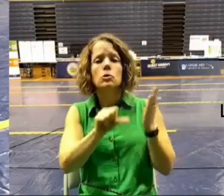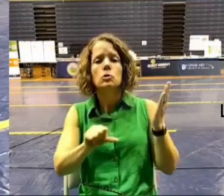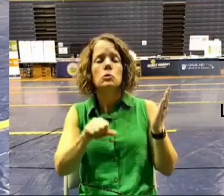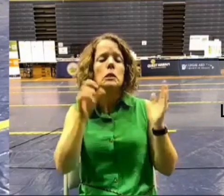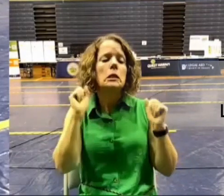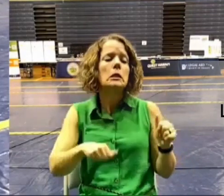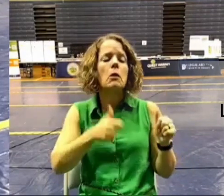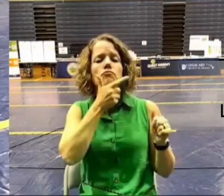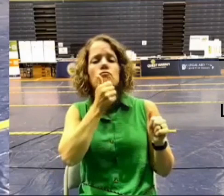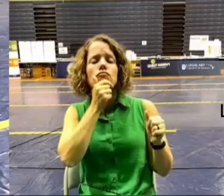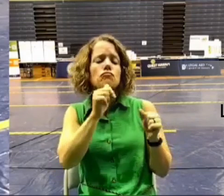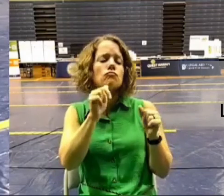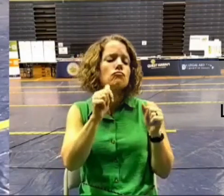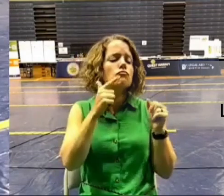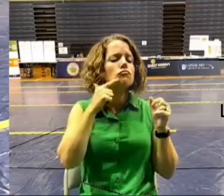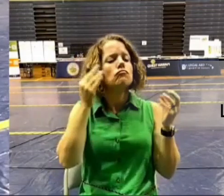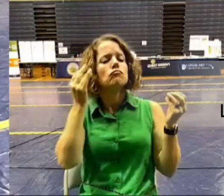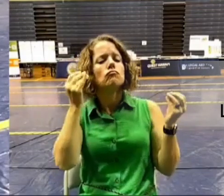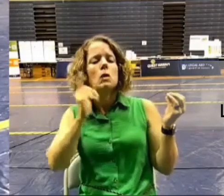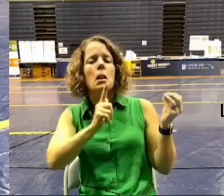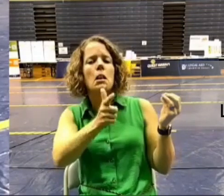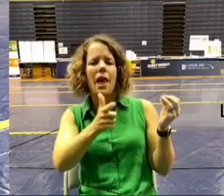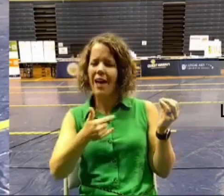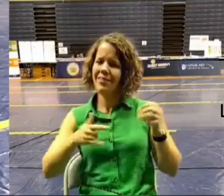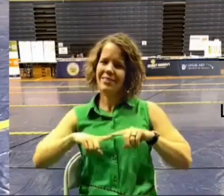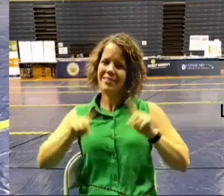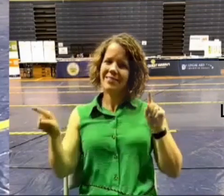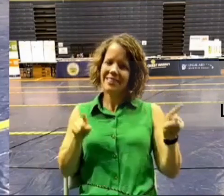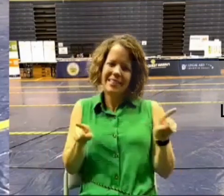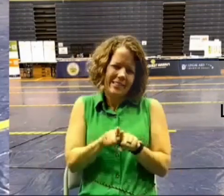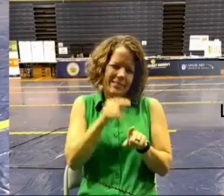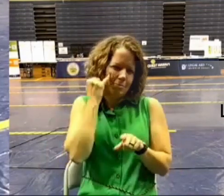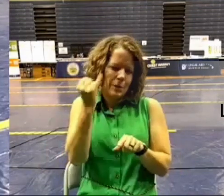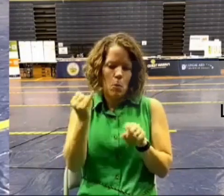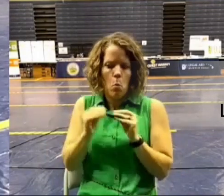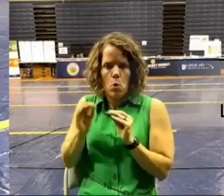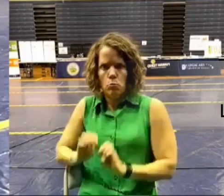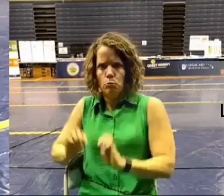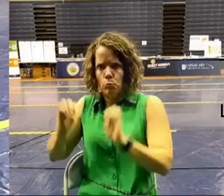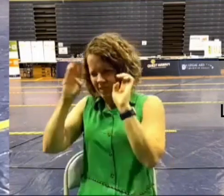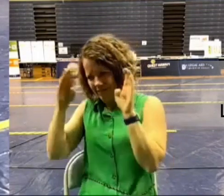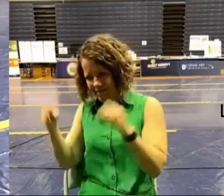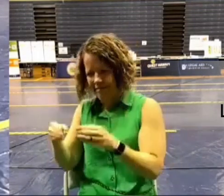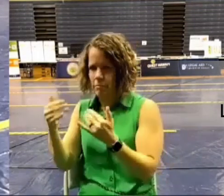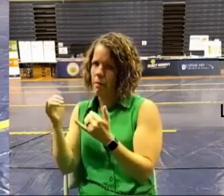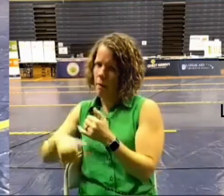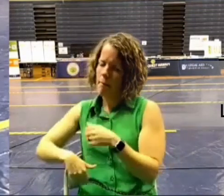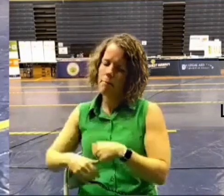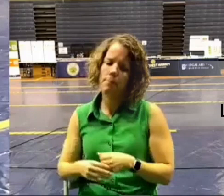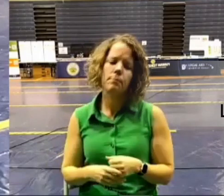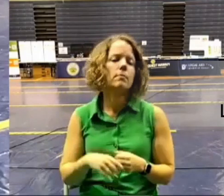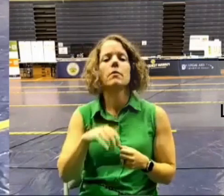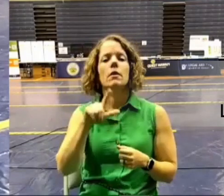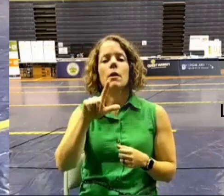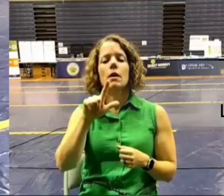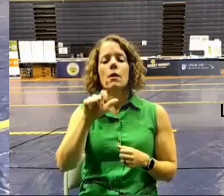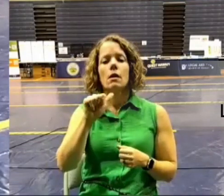here. I did want to say this before I answer your other thing about Launiopoco, and I'll turn it over to